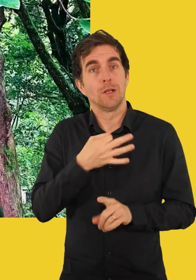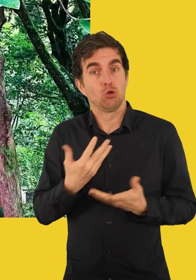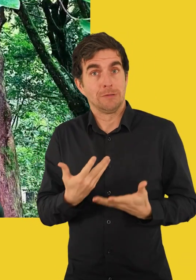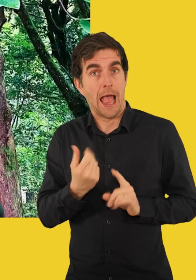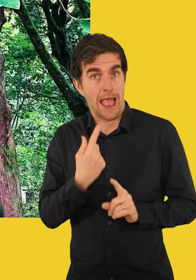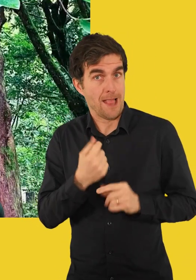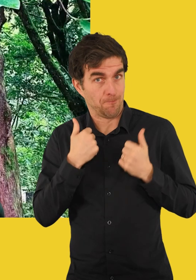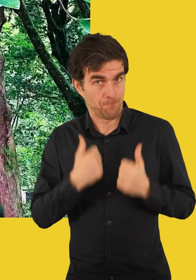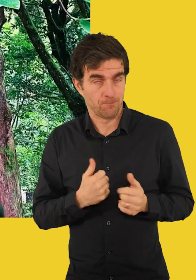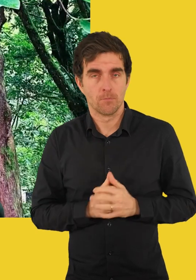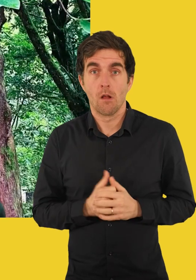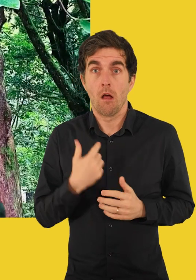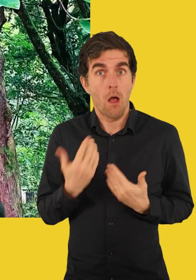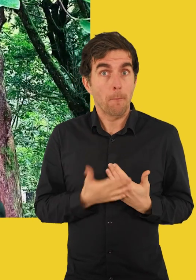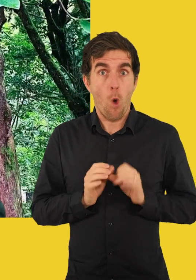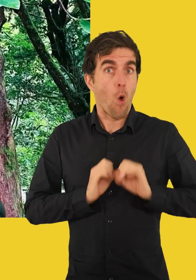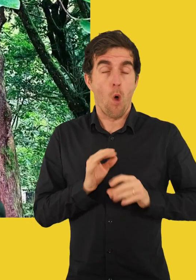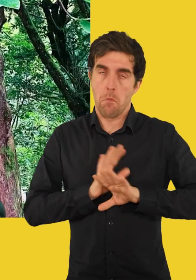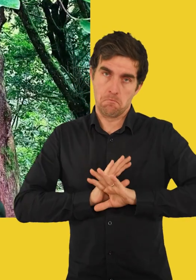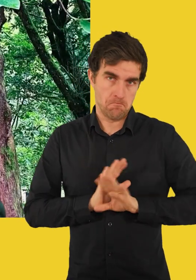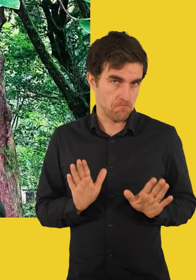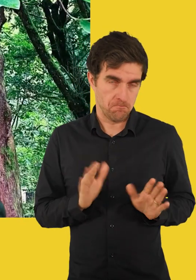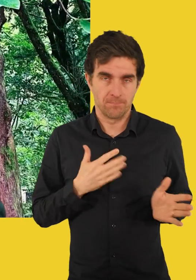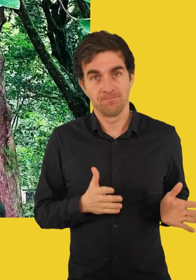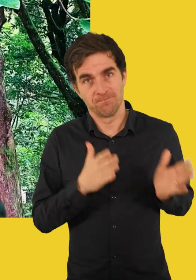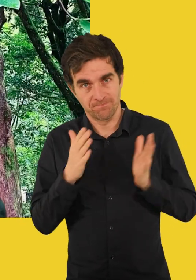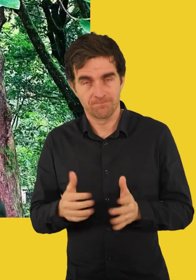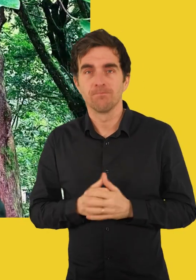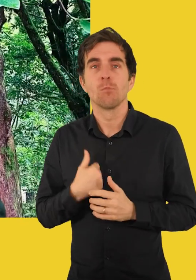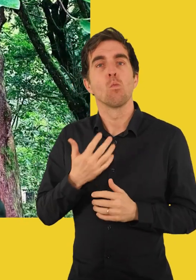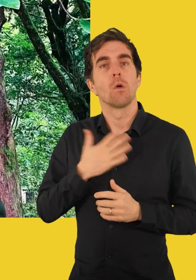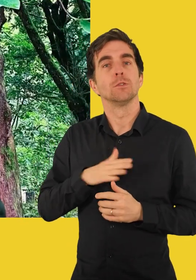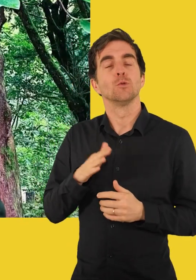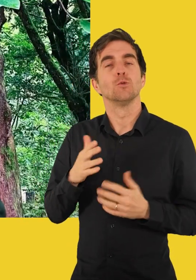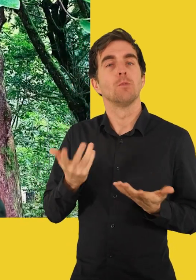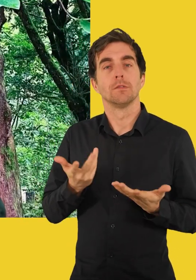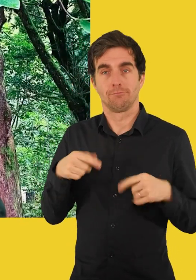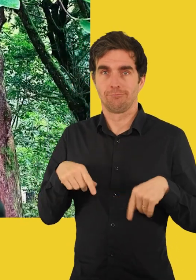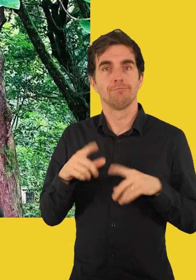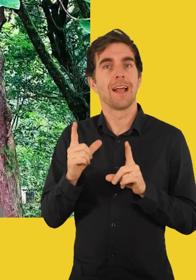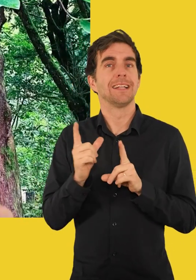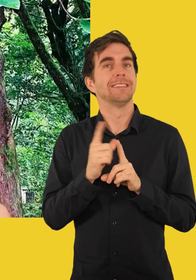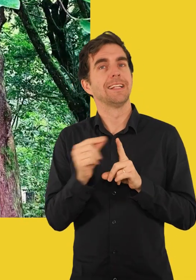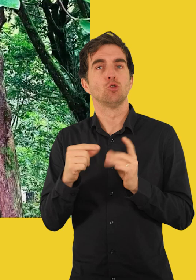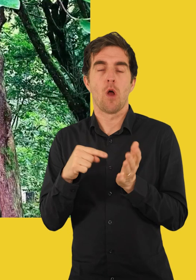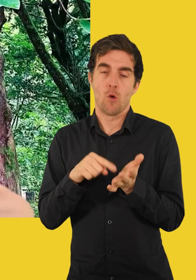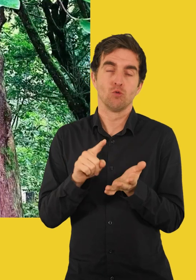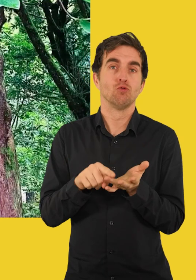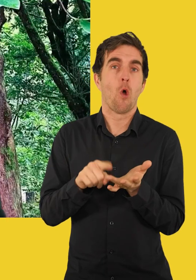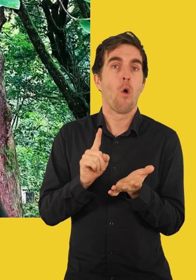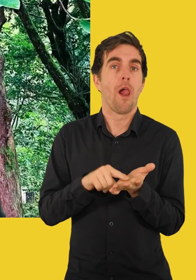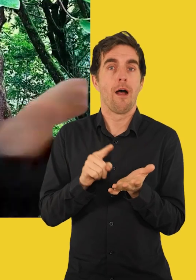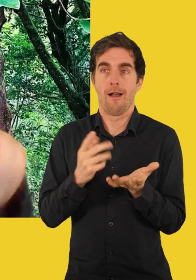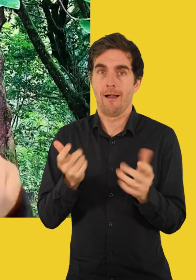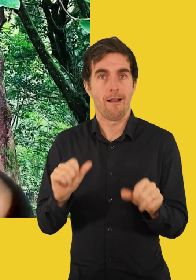questions as well. So without further ado, I'm going to move from one digital tool